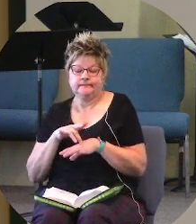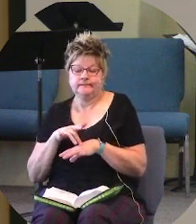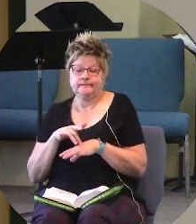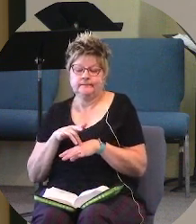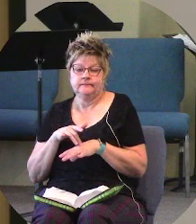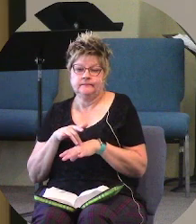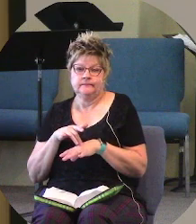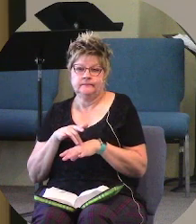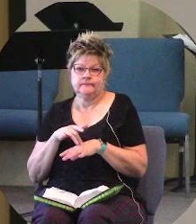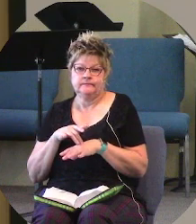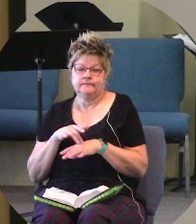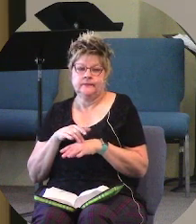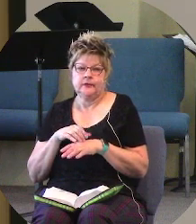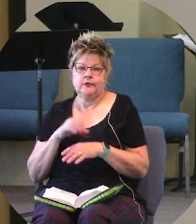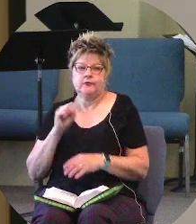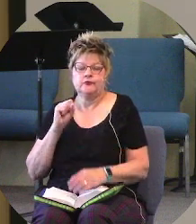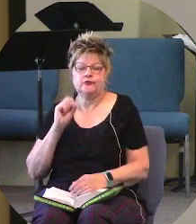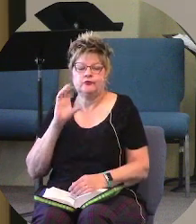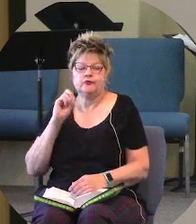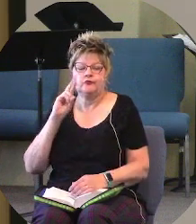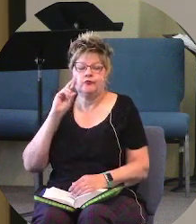Your screen time.